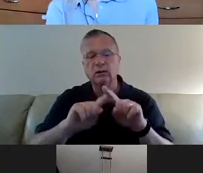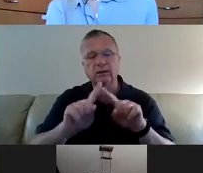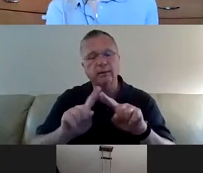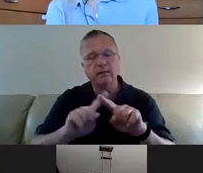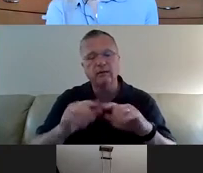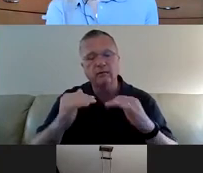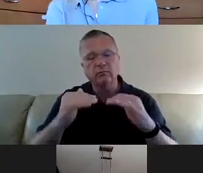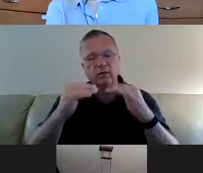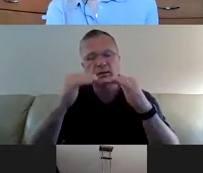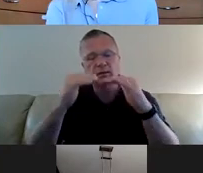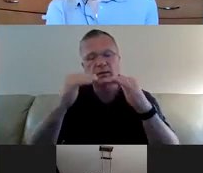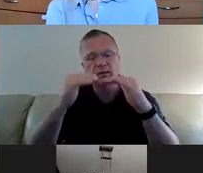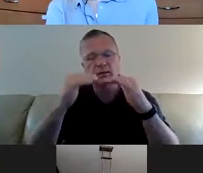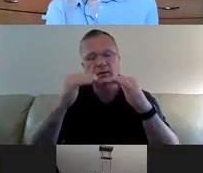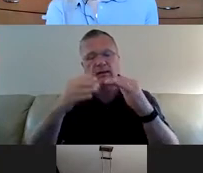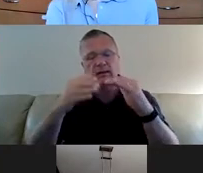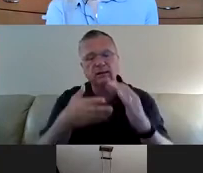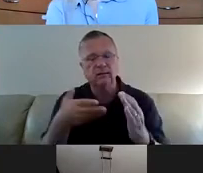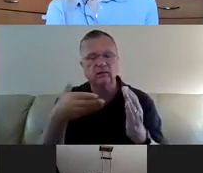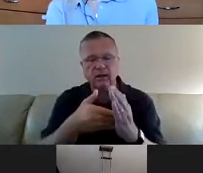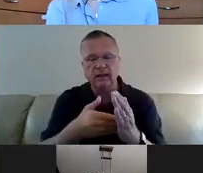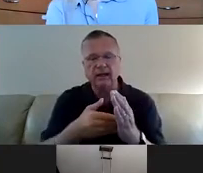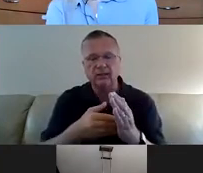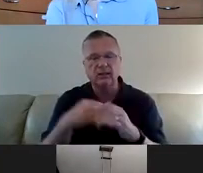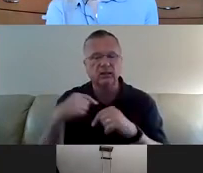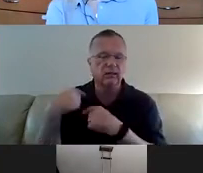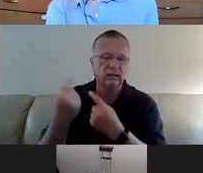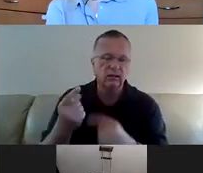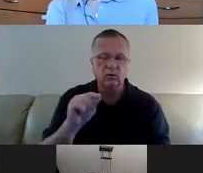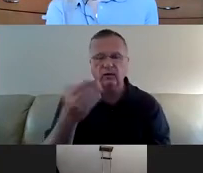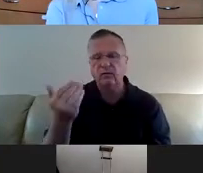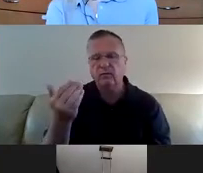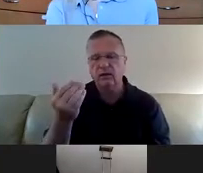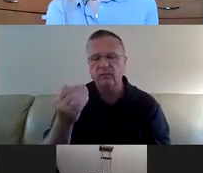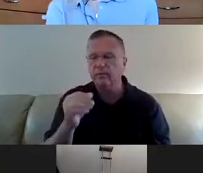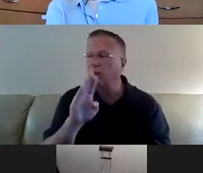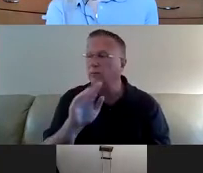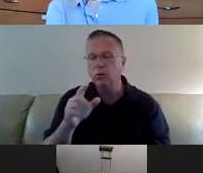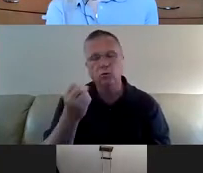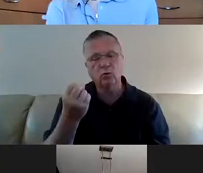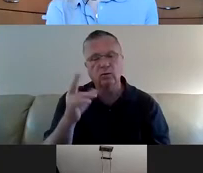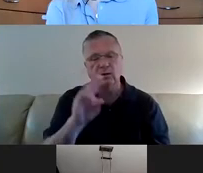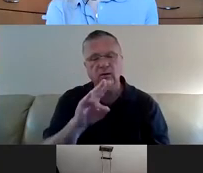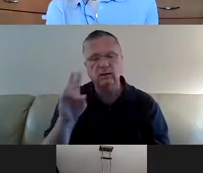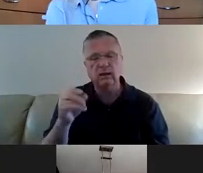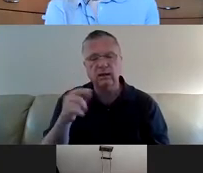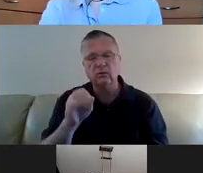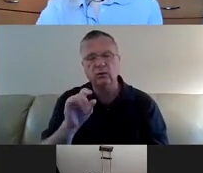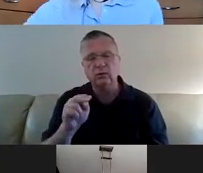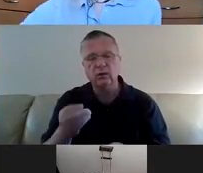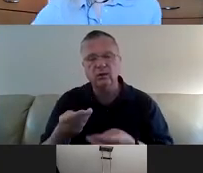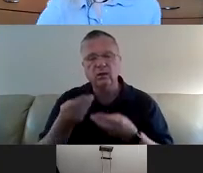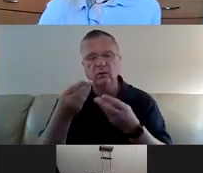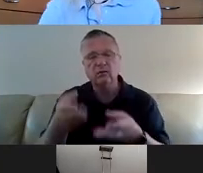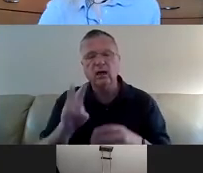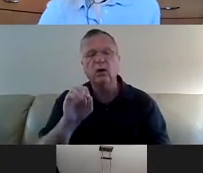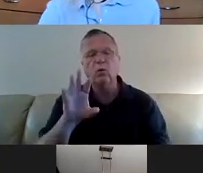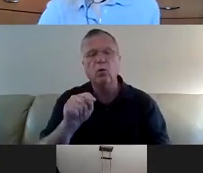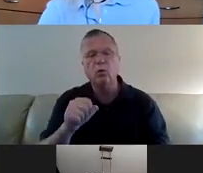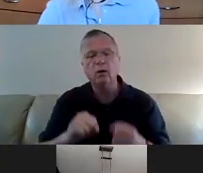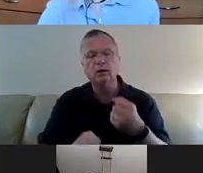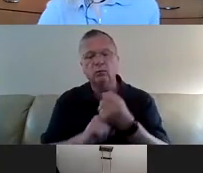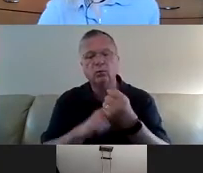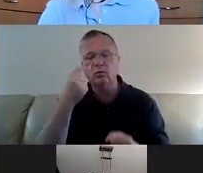since 2015. Bill number 1277, resolution authorizing the issuance of a warrant in favor of